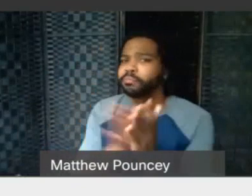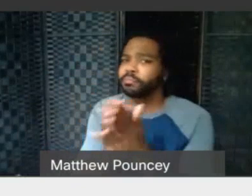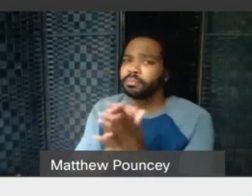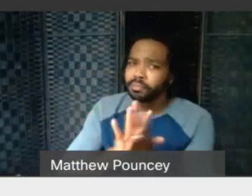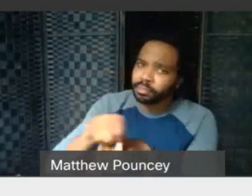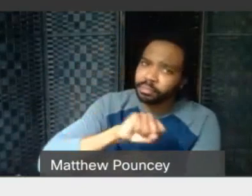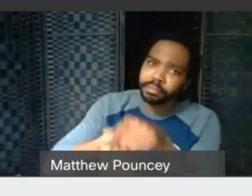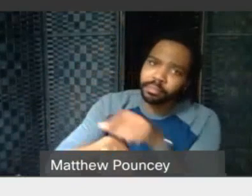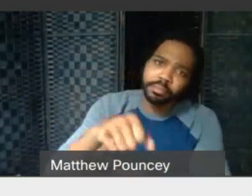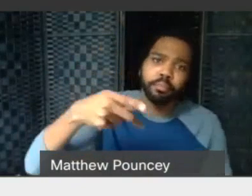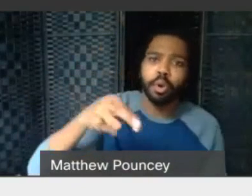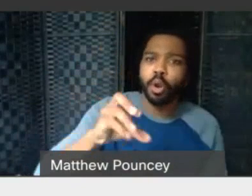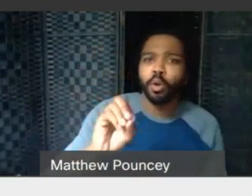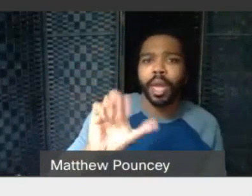throughout,